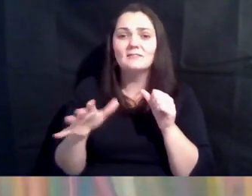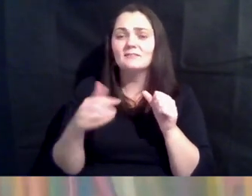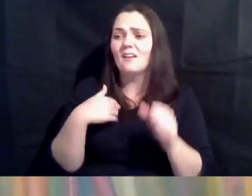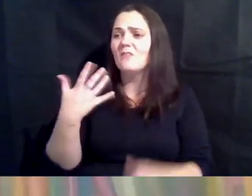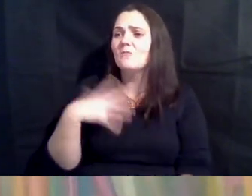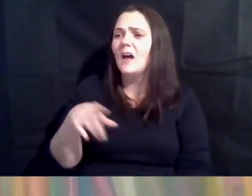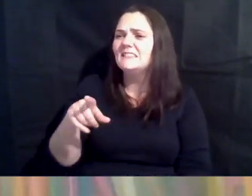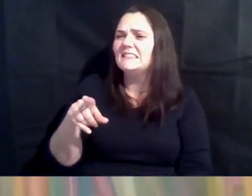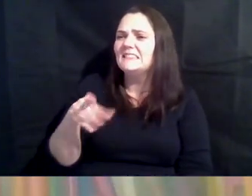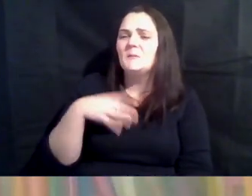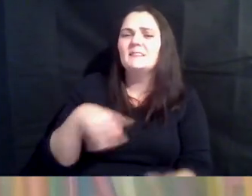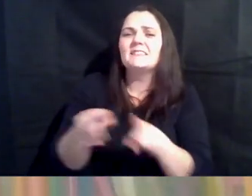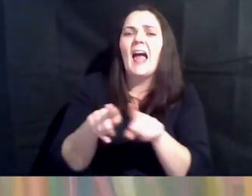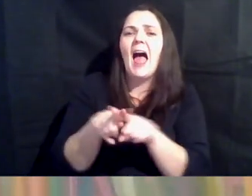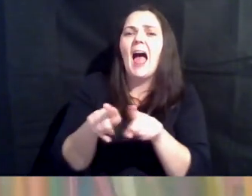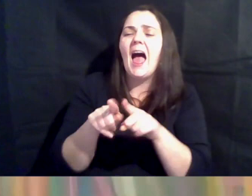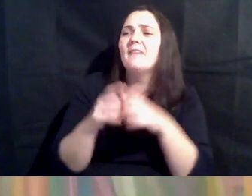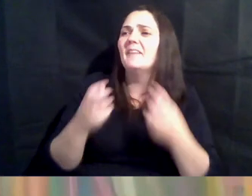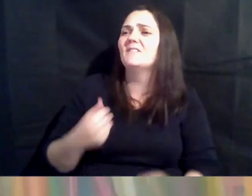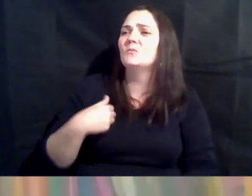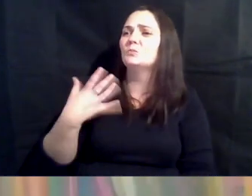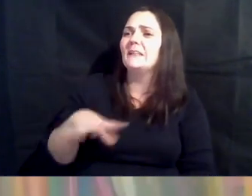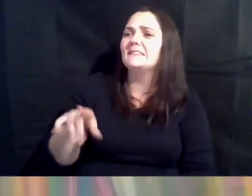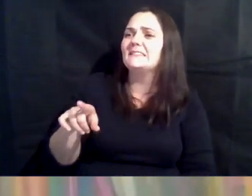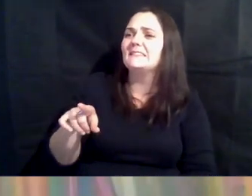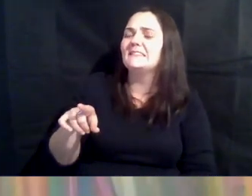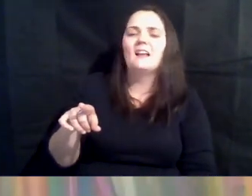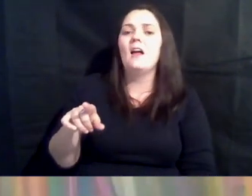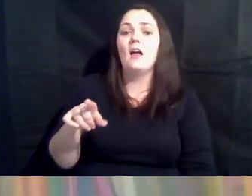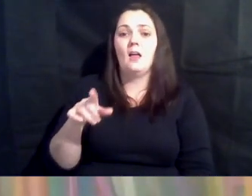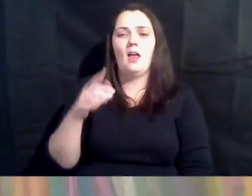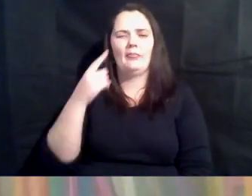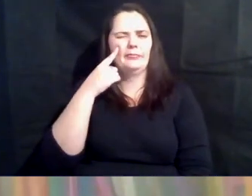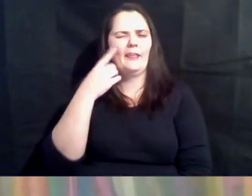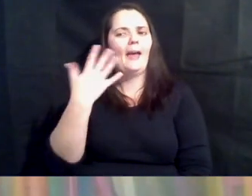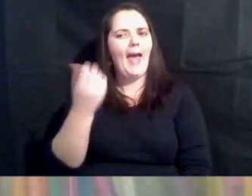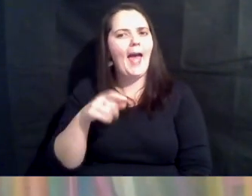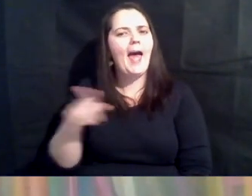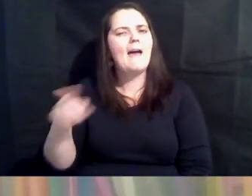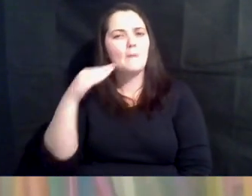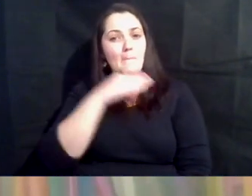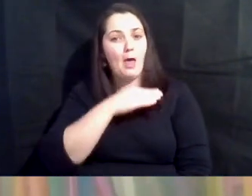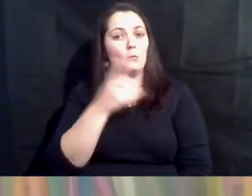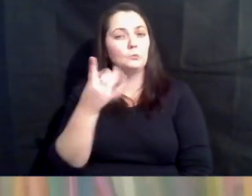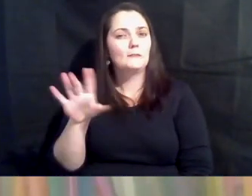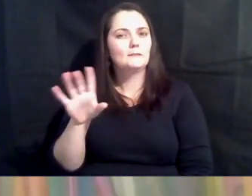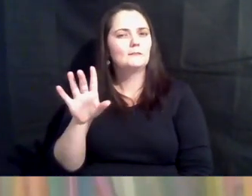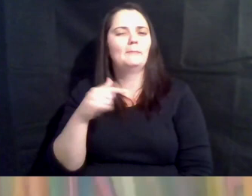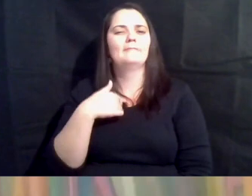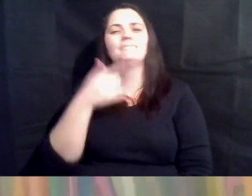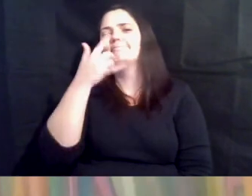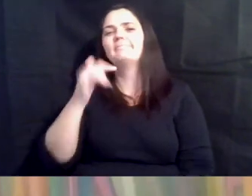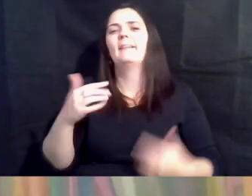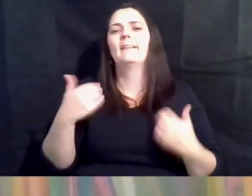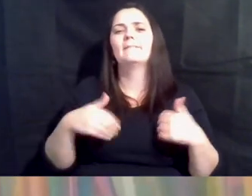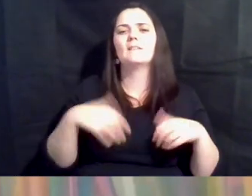of those workshops in America. I think they actually did one in Melbourne, but I think I lived in Brisbane by that time, and so just